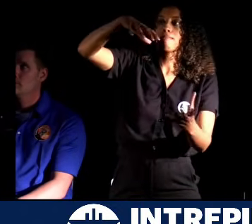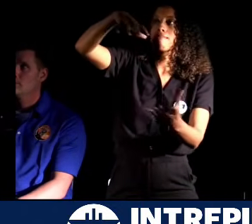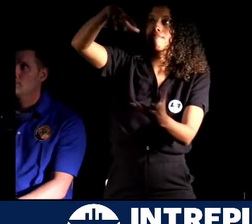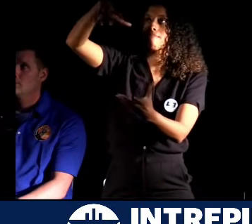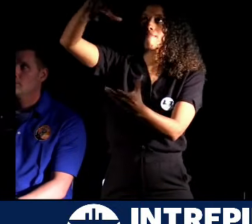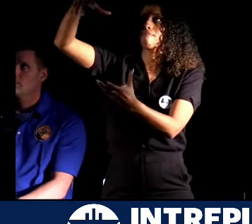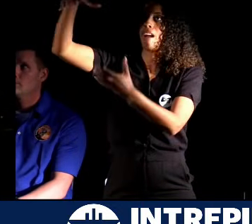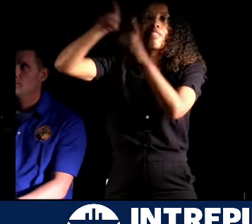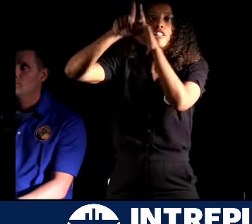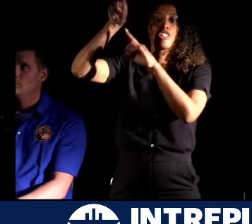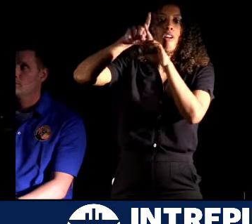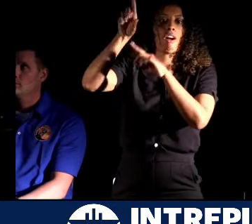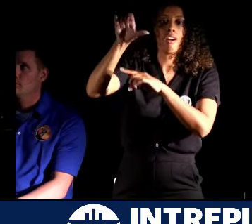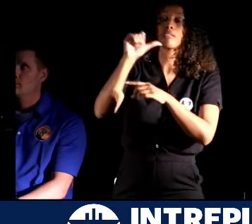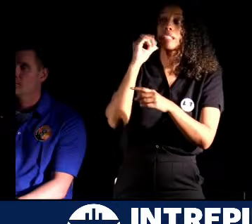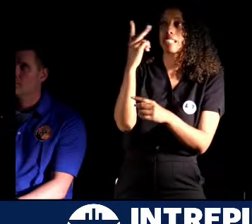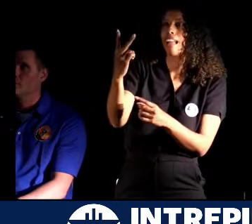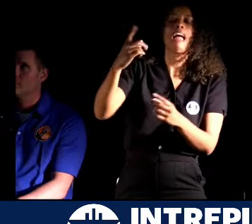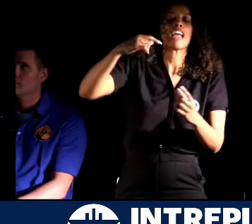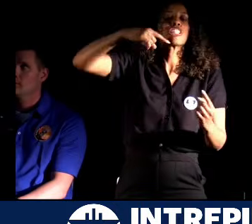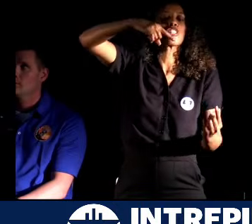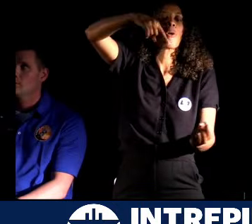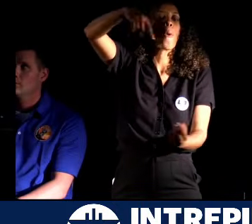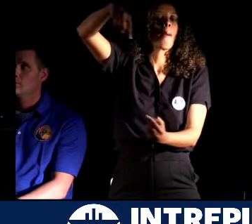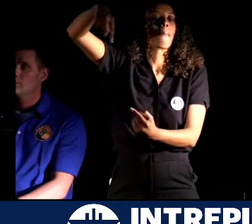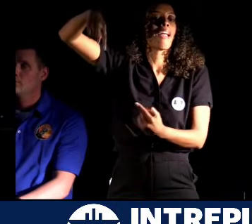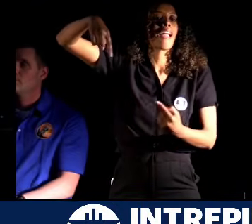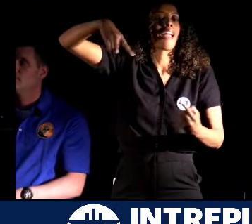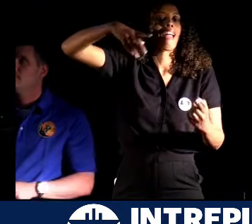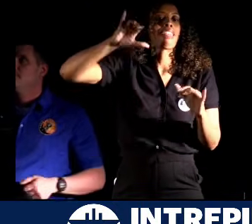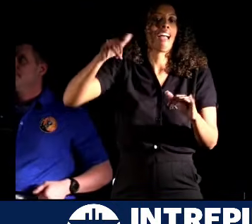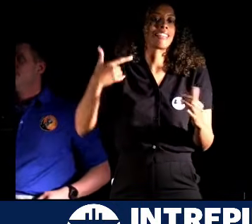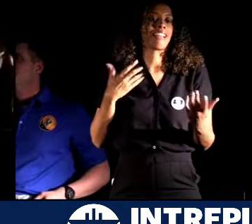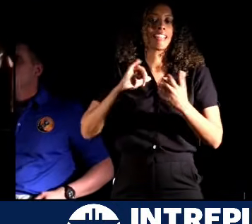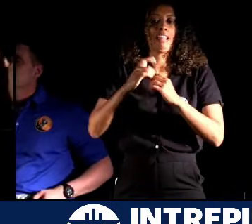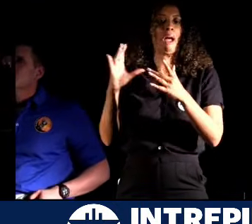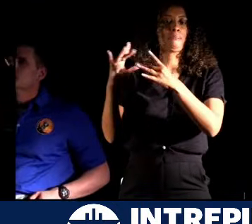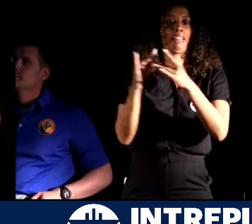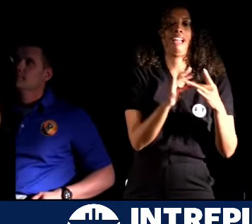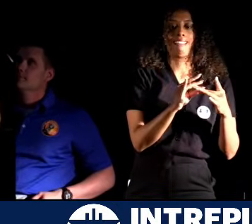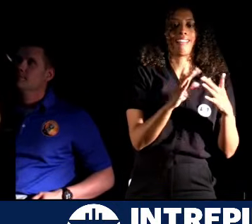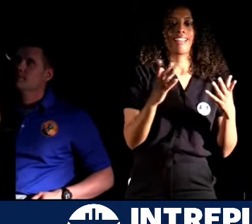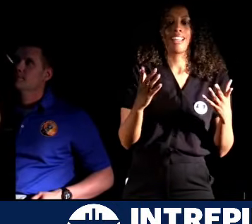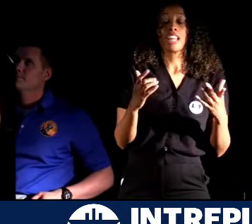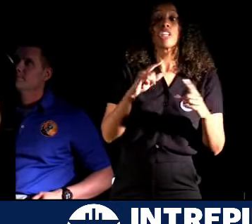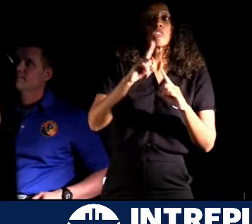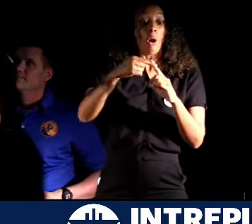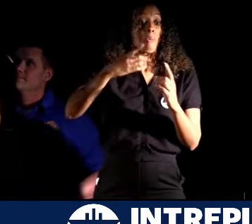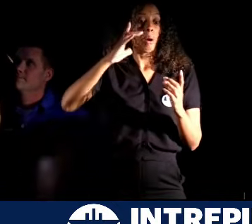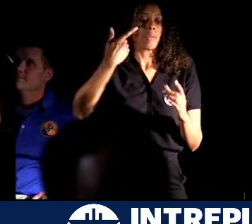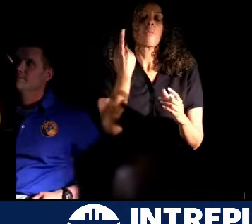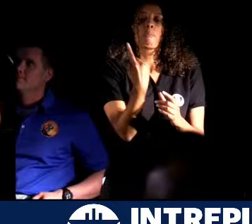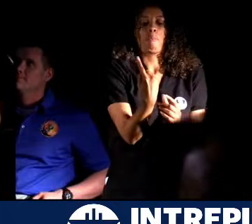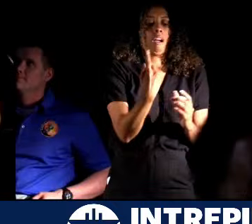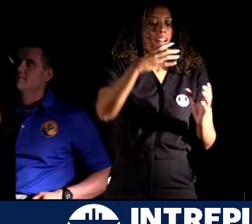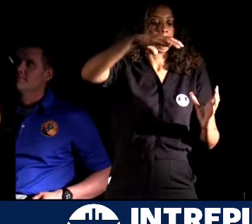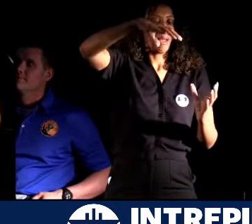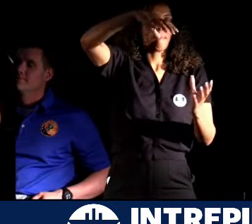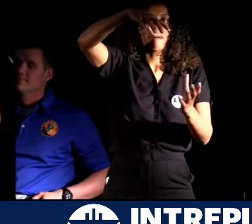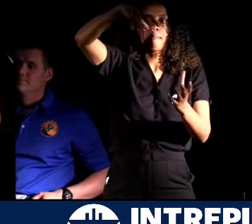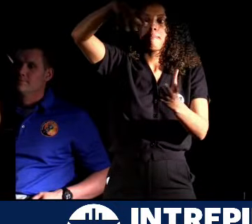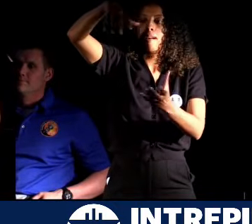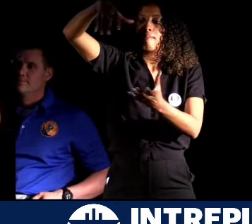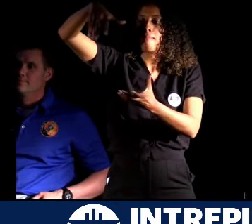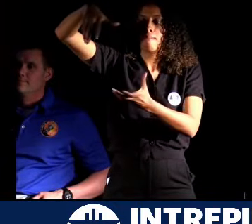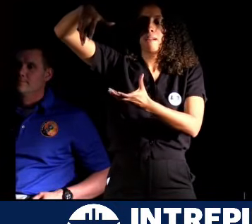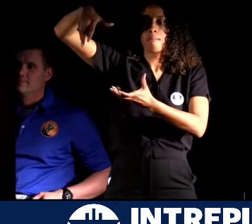to do just with the orbit of the sun. Every time it will be within one of those constellations. But when